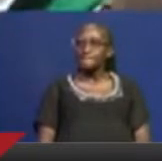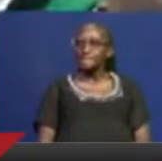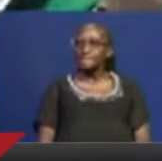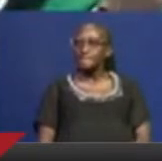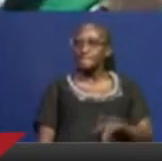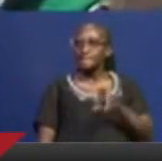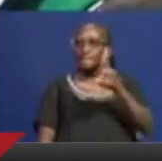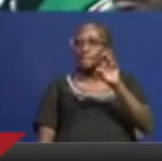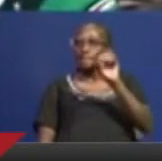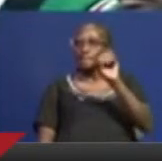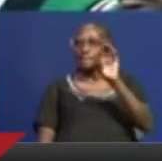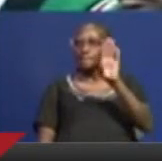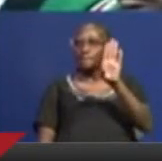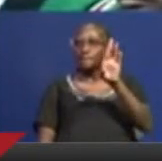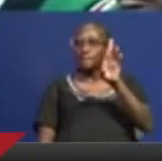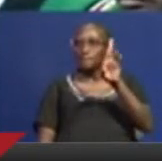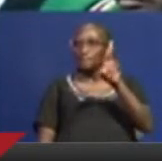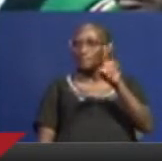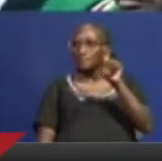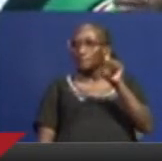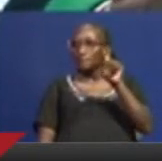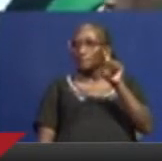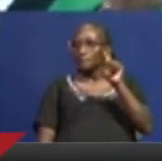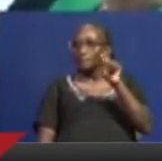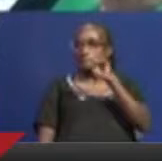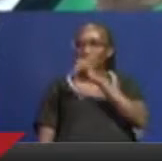Kadhiani Robert Mbui.